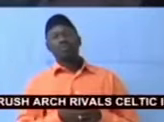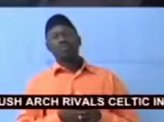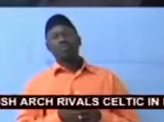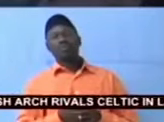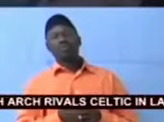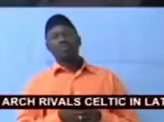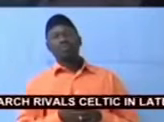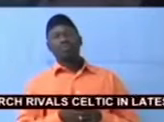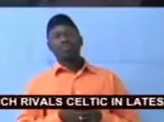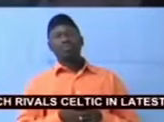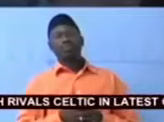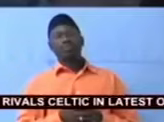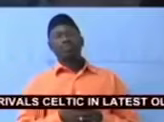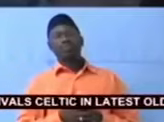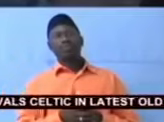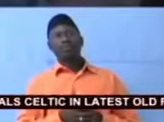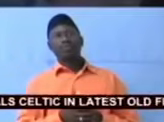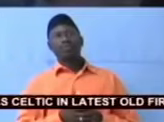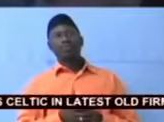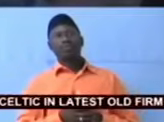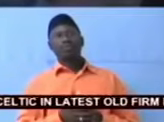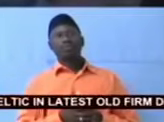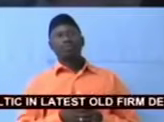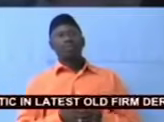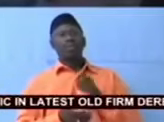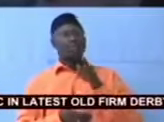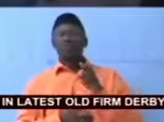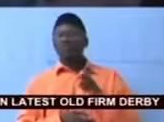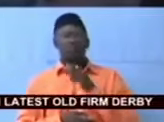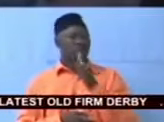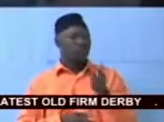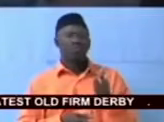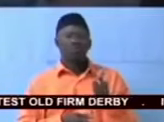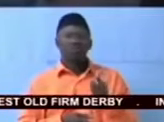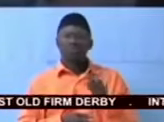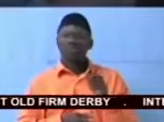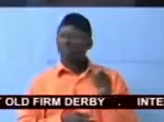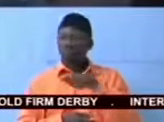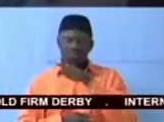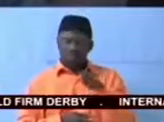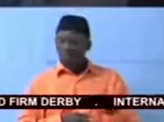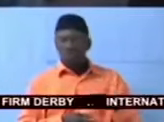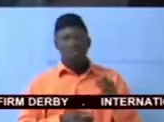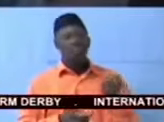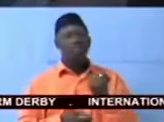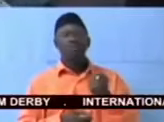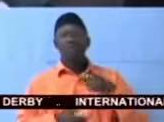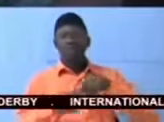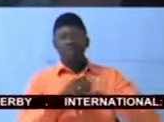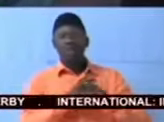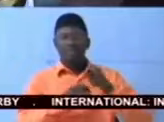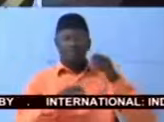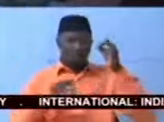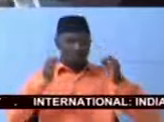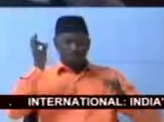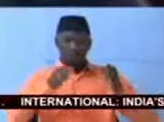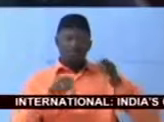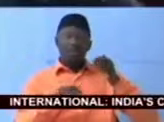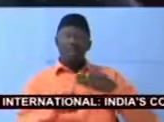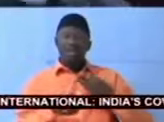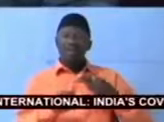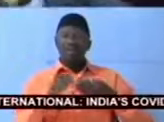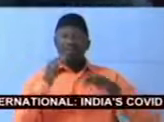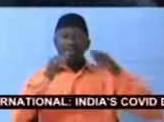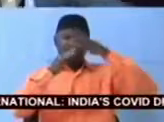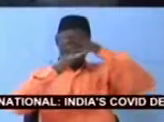That was just uncalled for, because in the legal in the judiciary there is always the hierarchy of courts in the